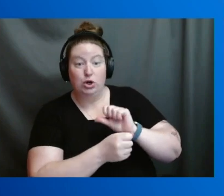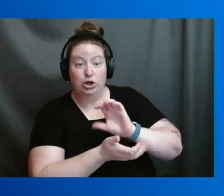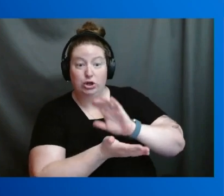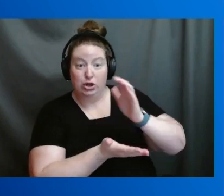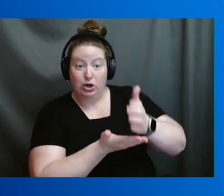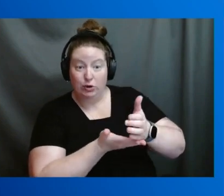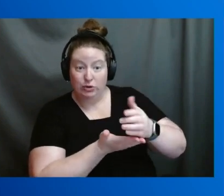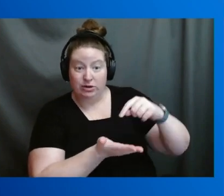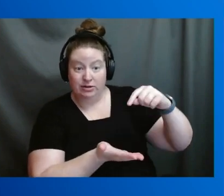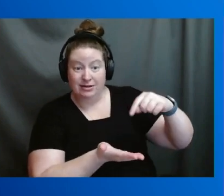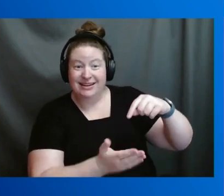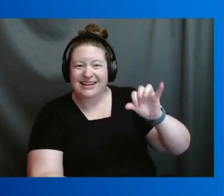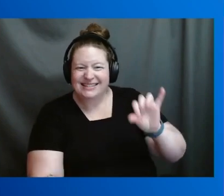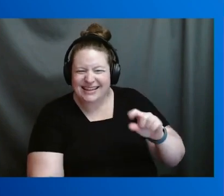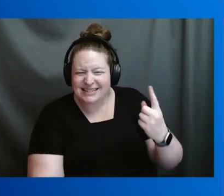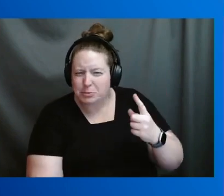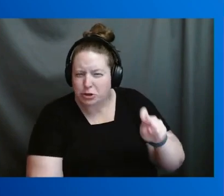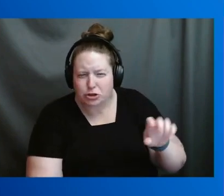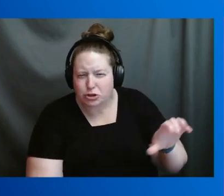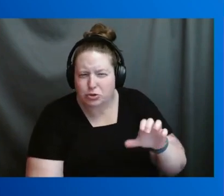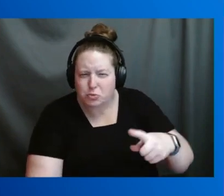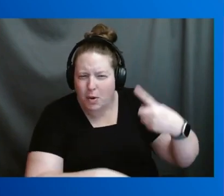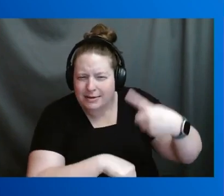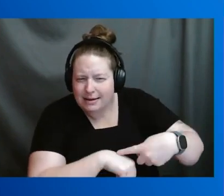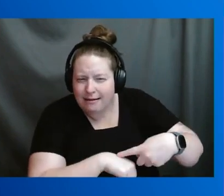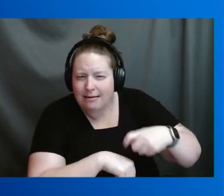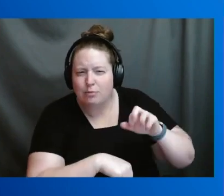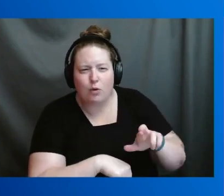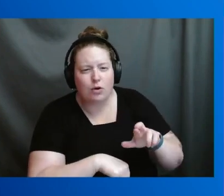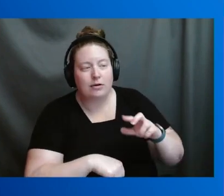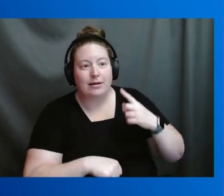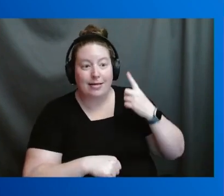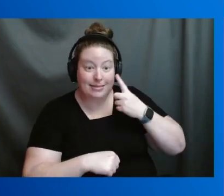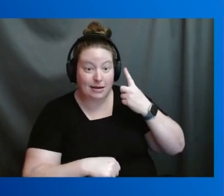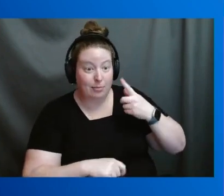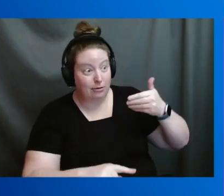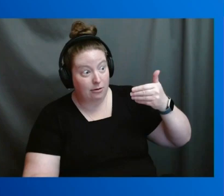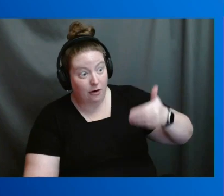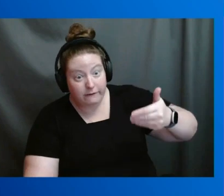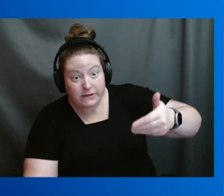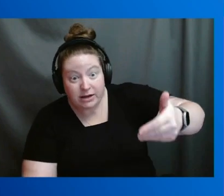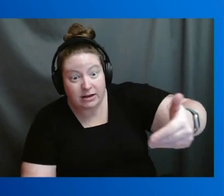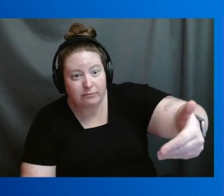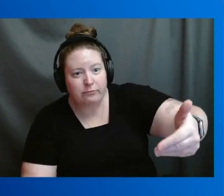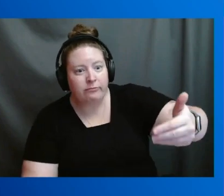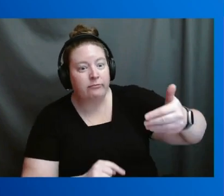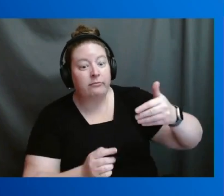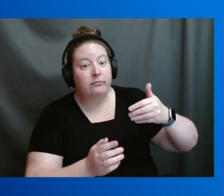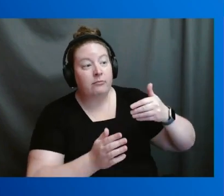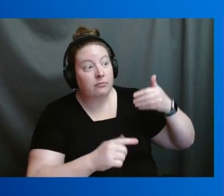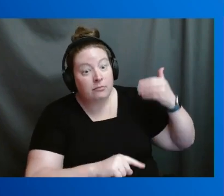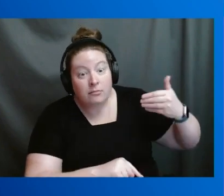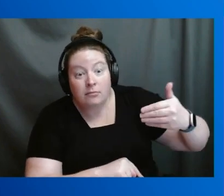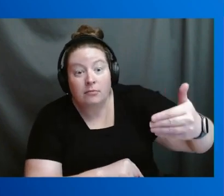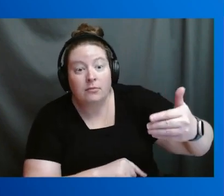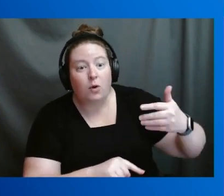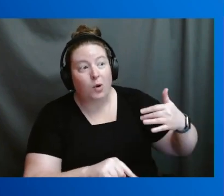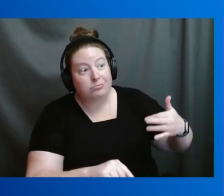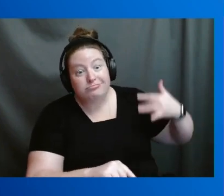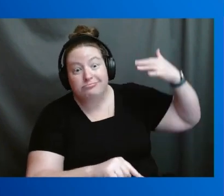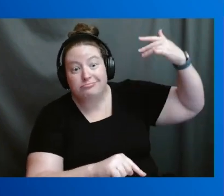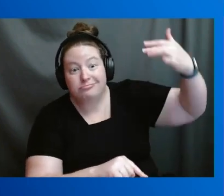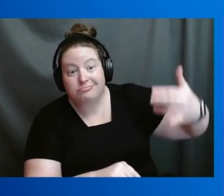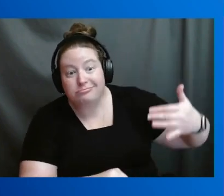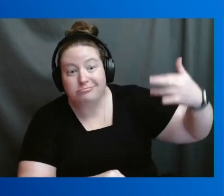should do once or think about doing often? And if so, it's often, how frequently would you approach this? So I think